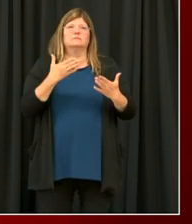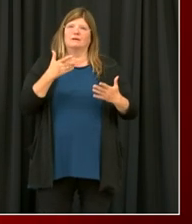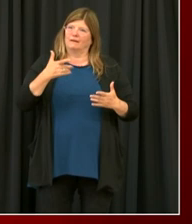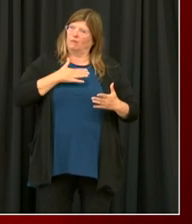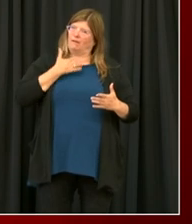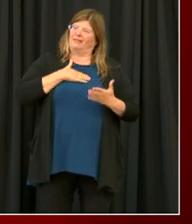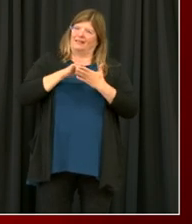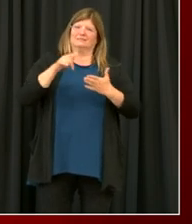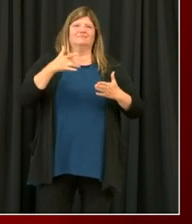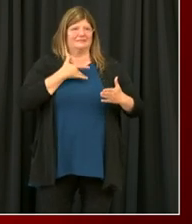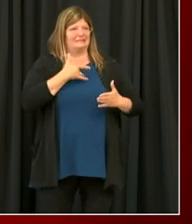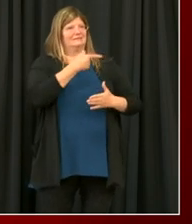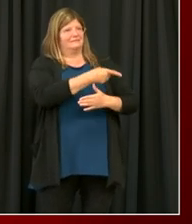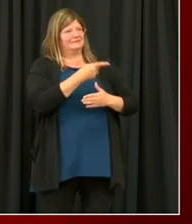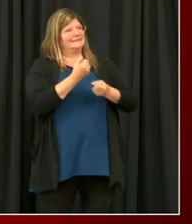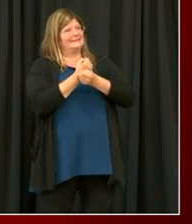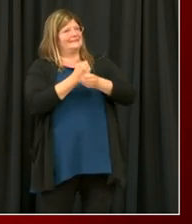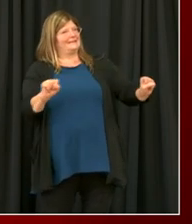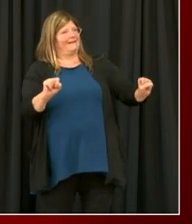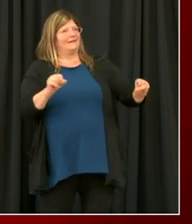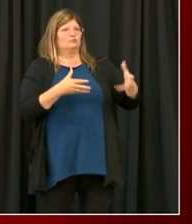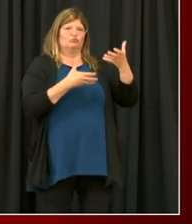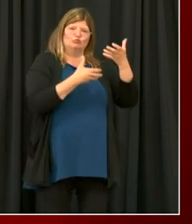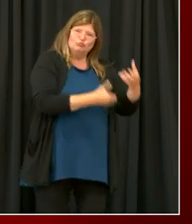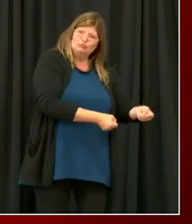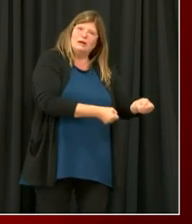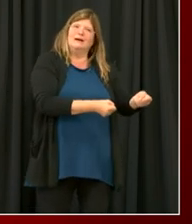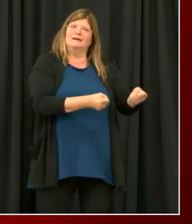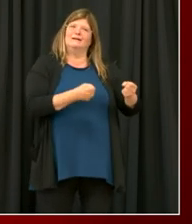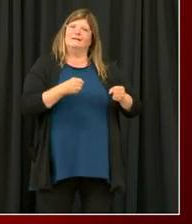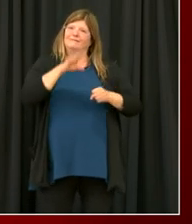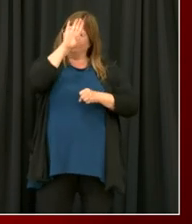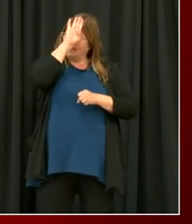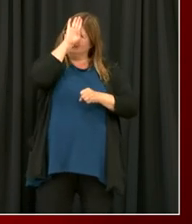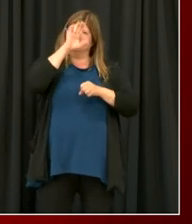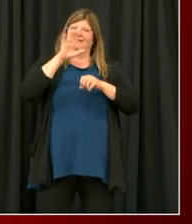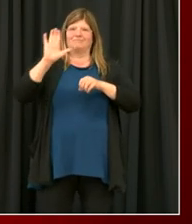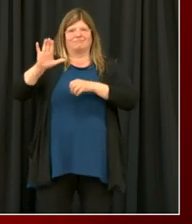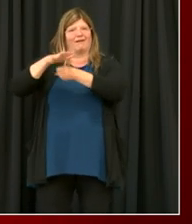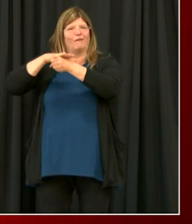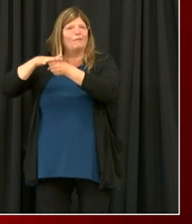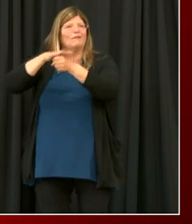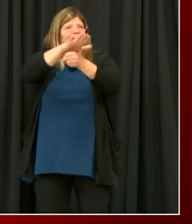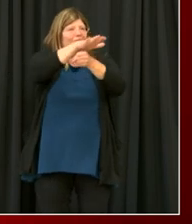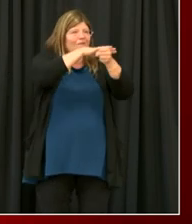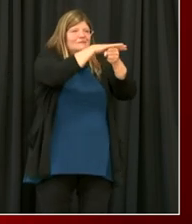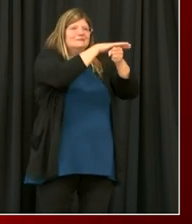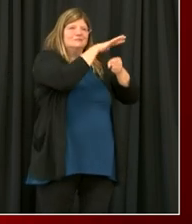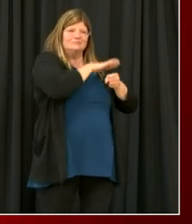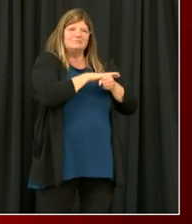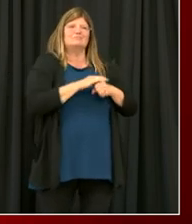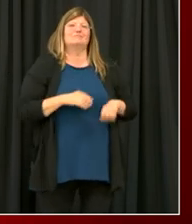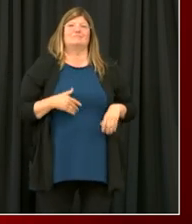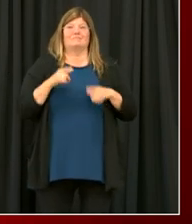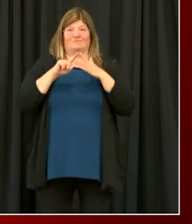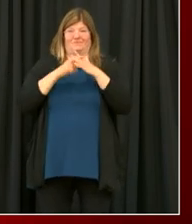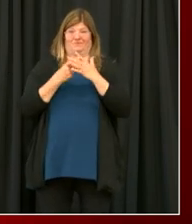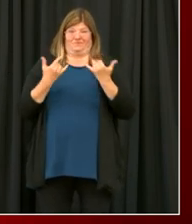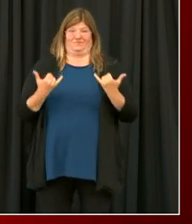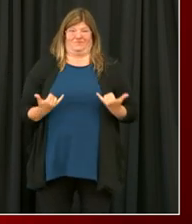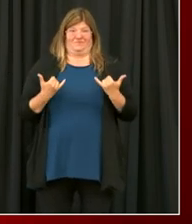EMS personnel. So thanks for your collaboration, Chief. And starting today, we